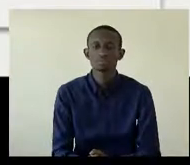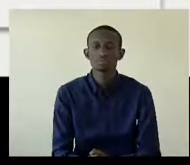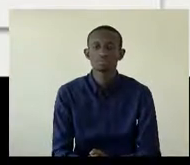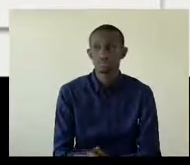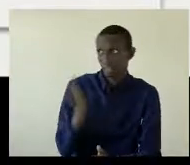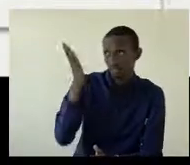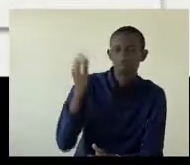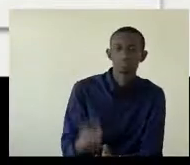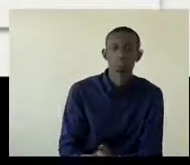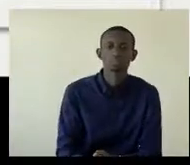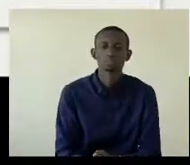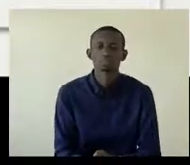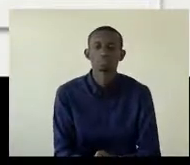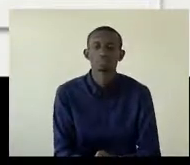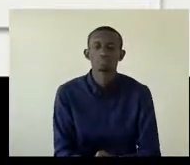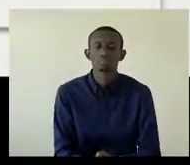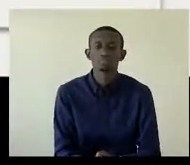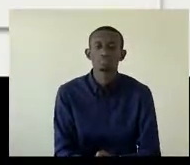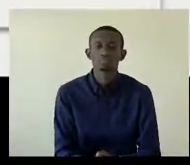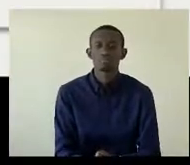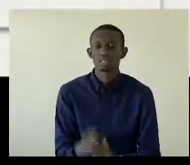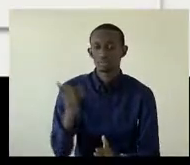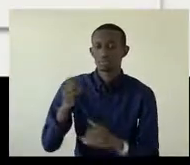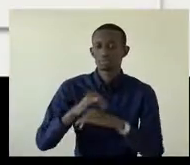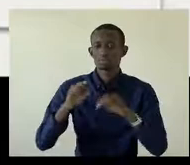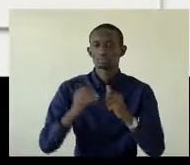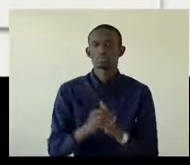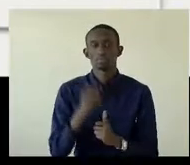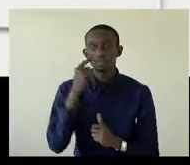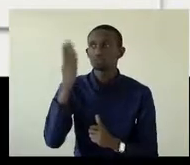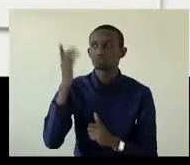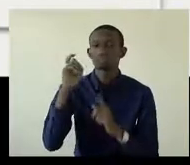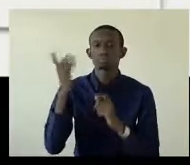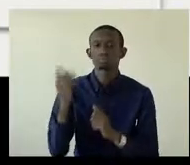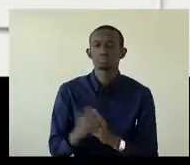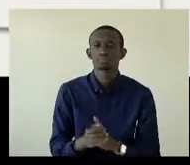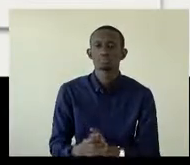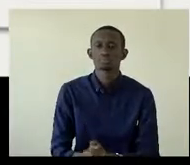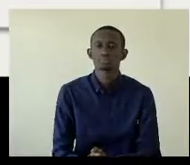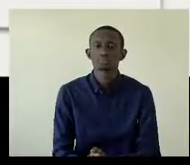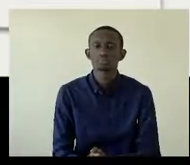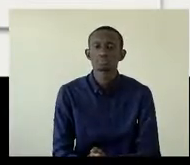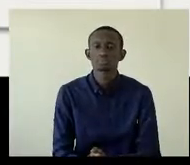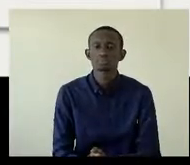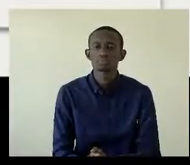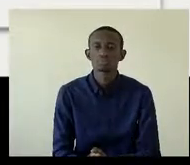This one. Hey, it's a finisher. Now let's look at this. What do you see in the